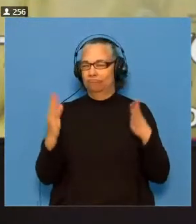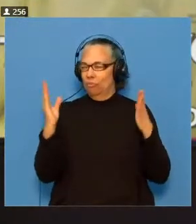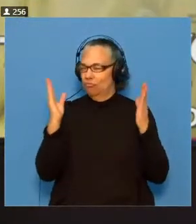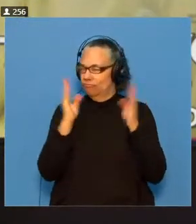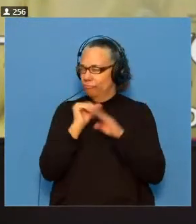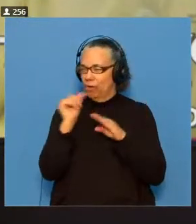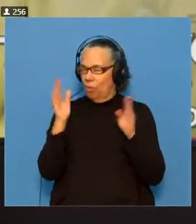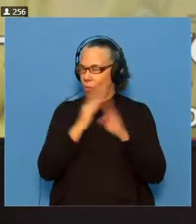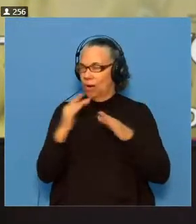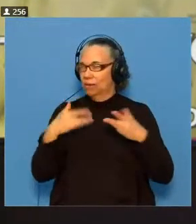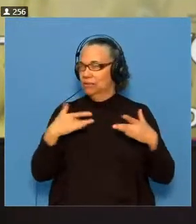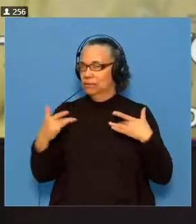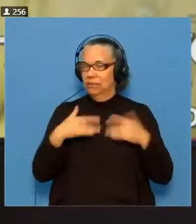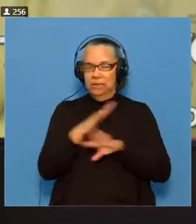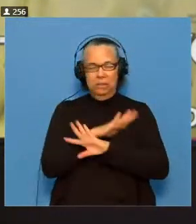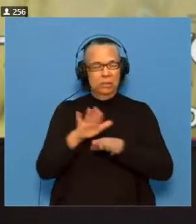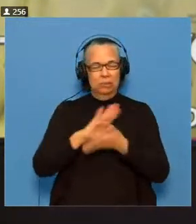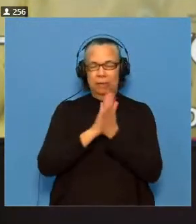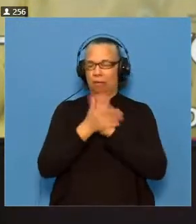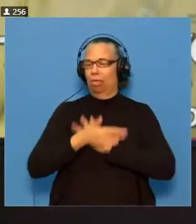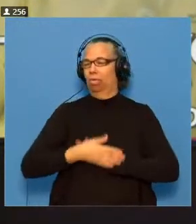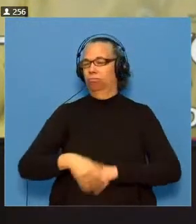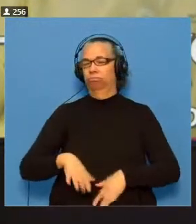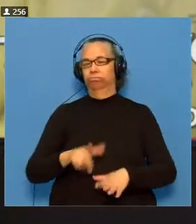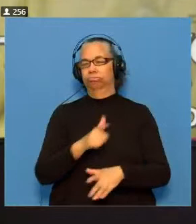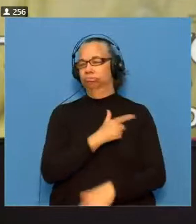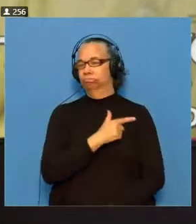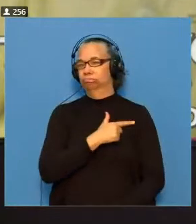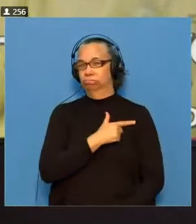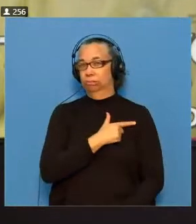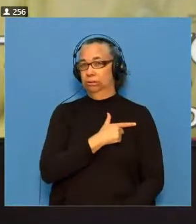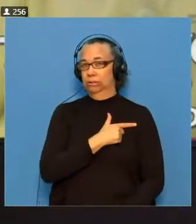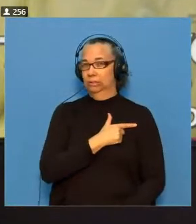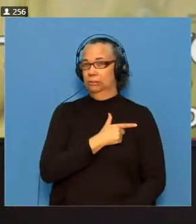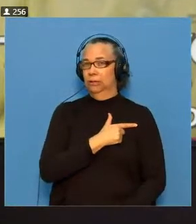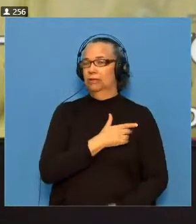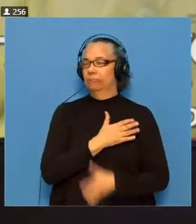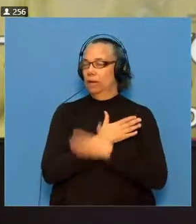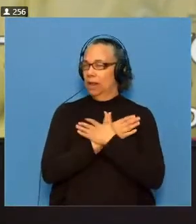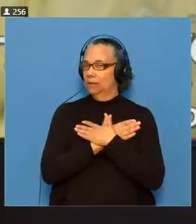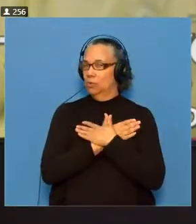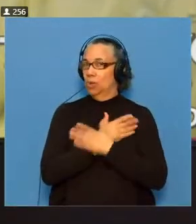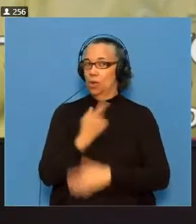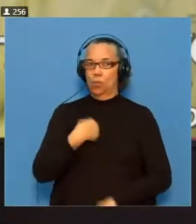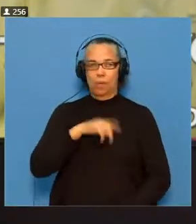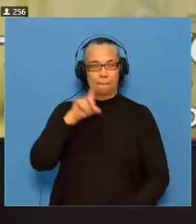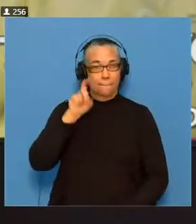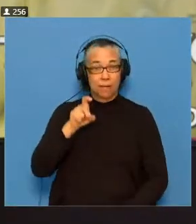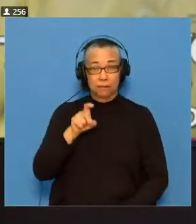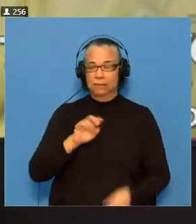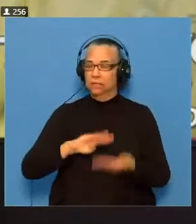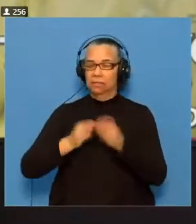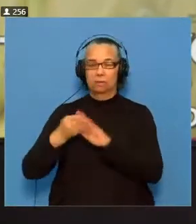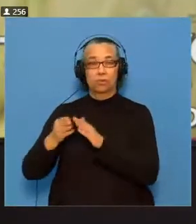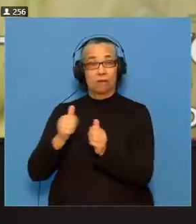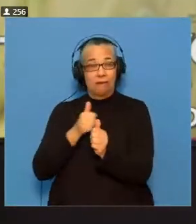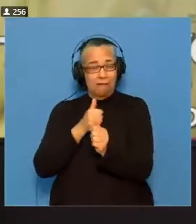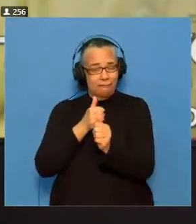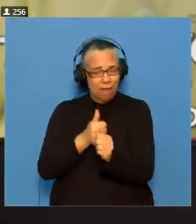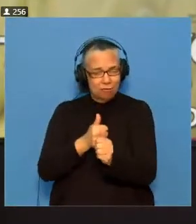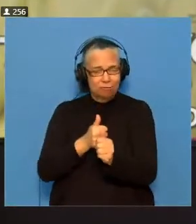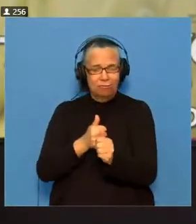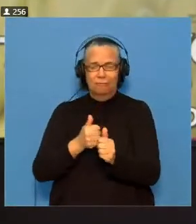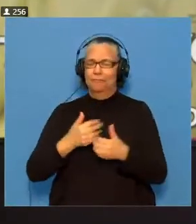must not become complacent or let down our guard. As I have said repeatedly, we must, as a community, follow the public